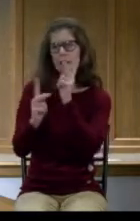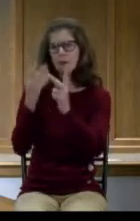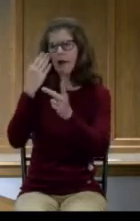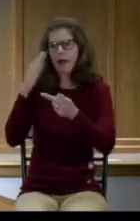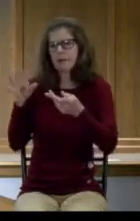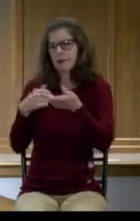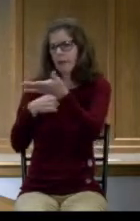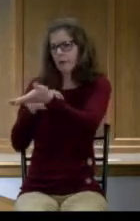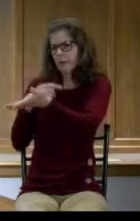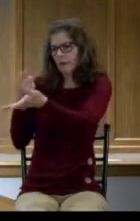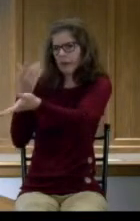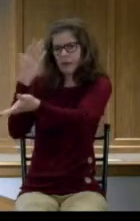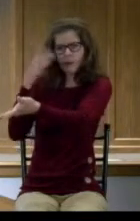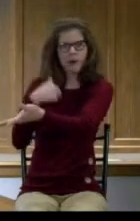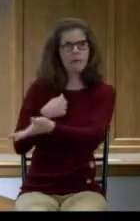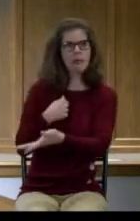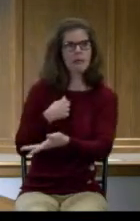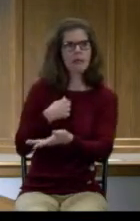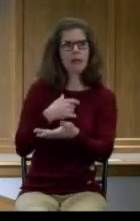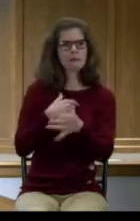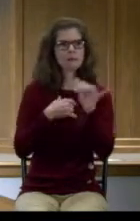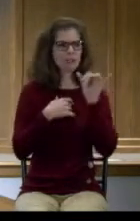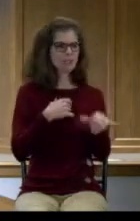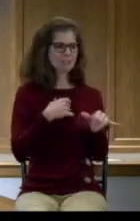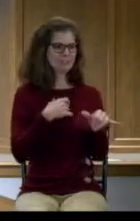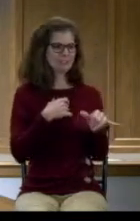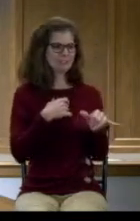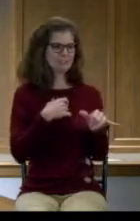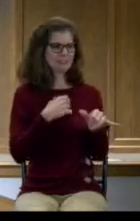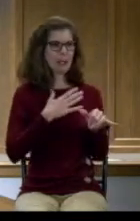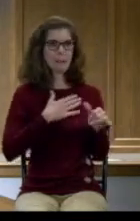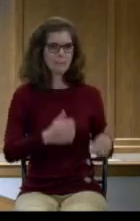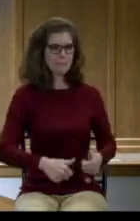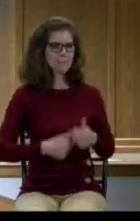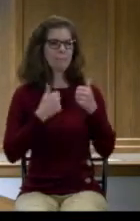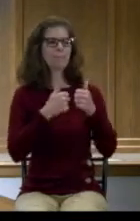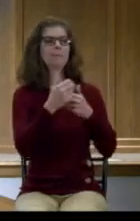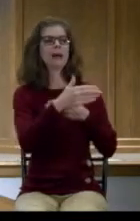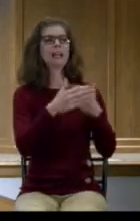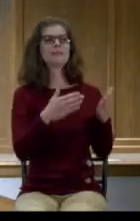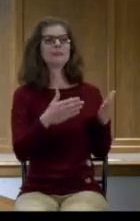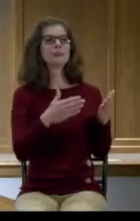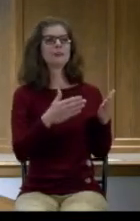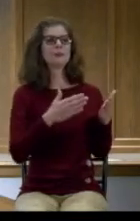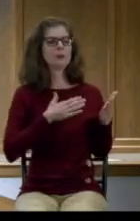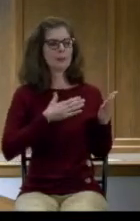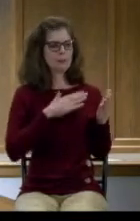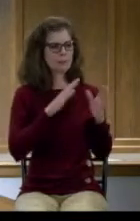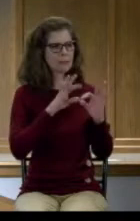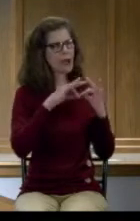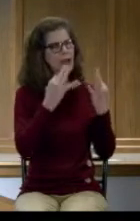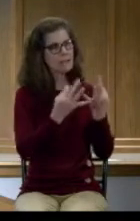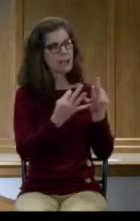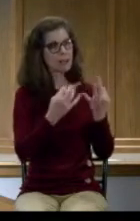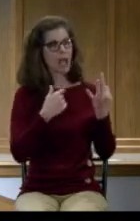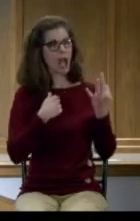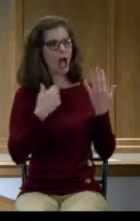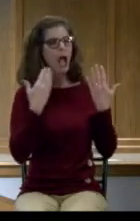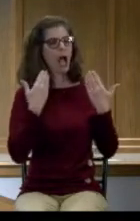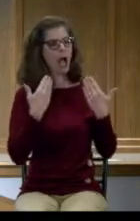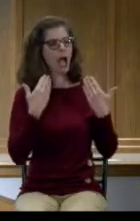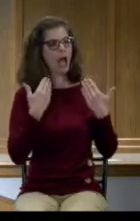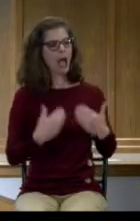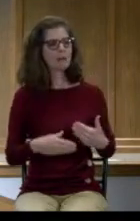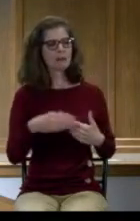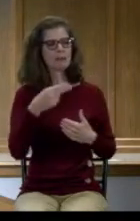me. I'm just going to plant where I am. In my living room, with my family, I'm going to be the hero. And those